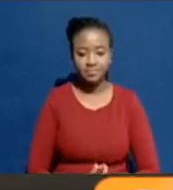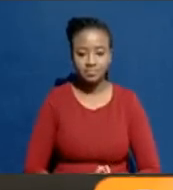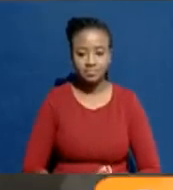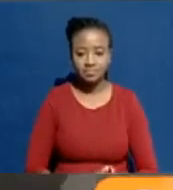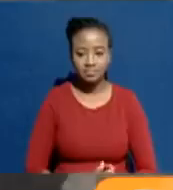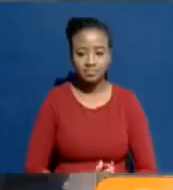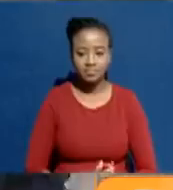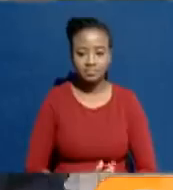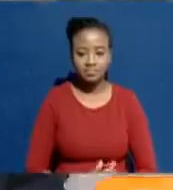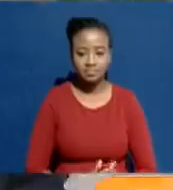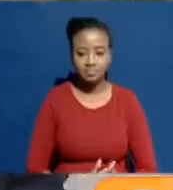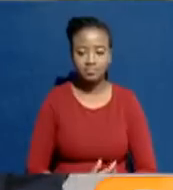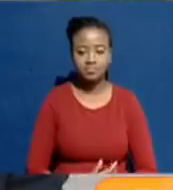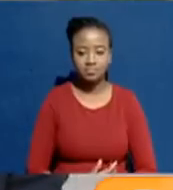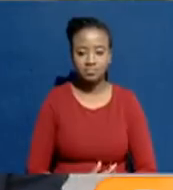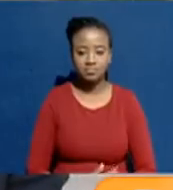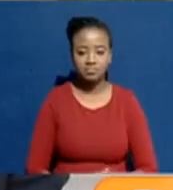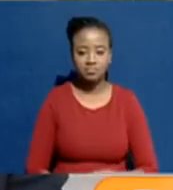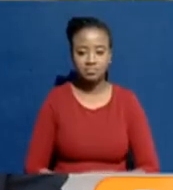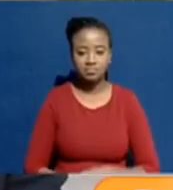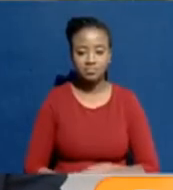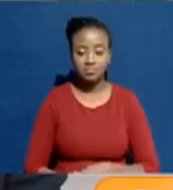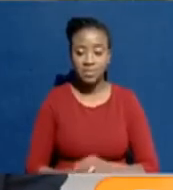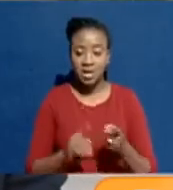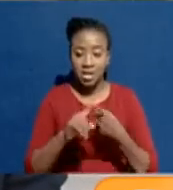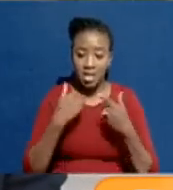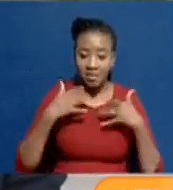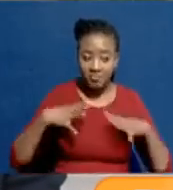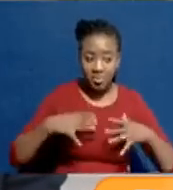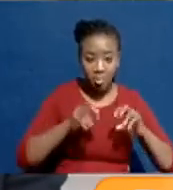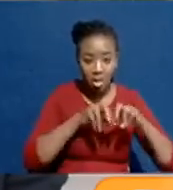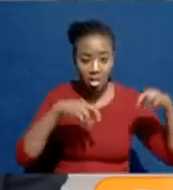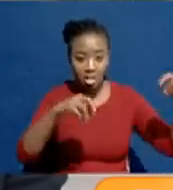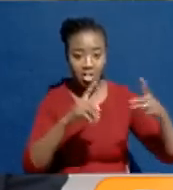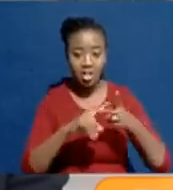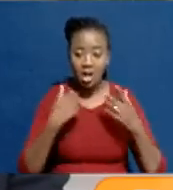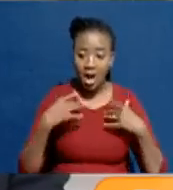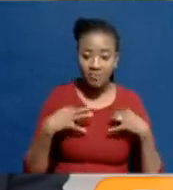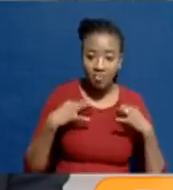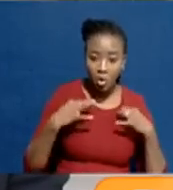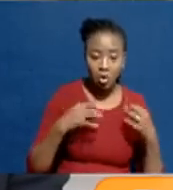killed it on a damn stage. To have cast, to have costume, to have location,